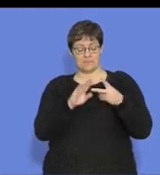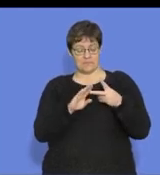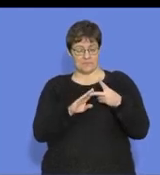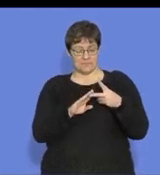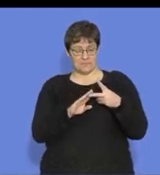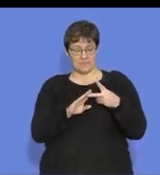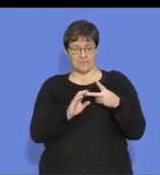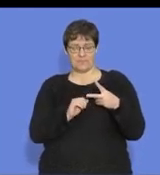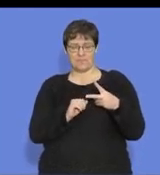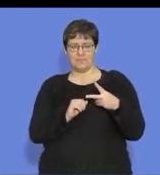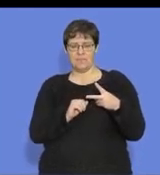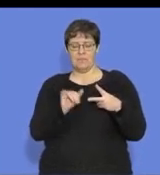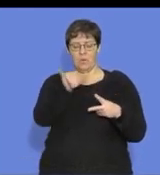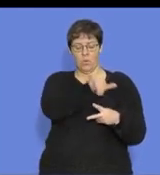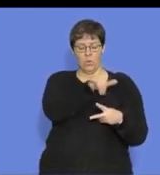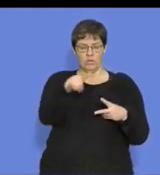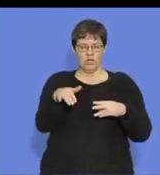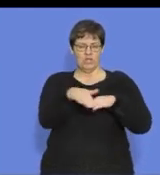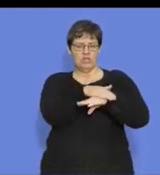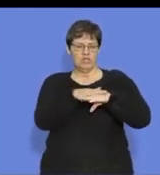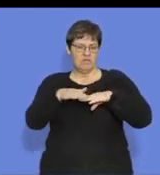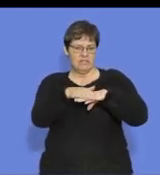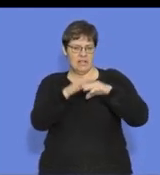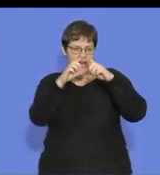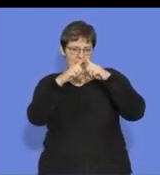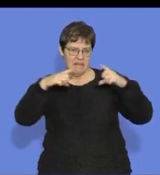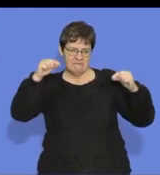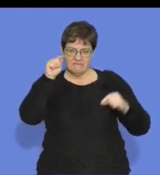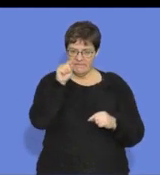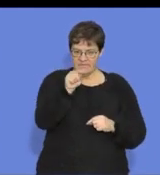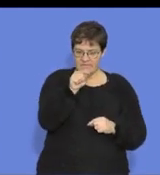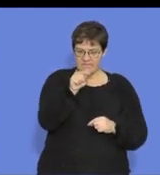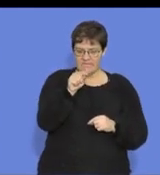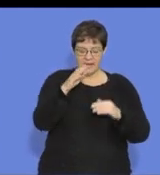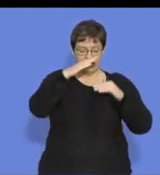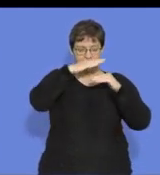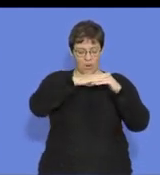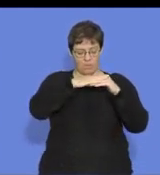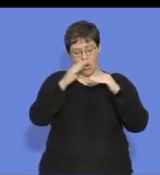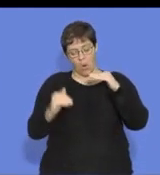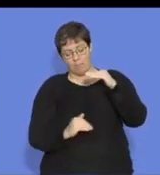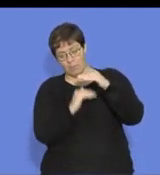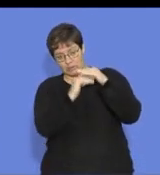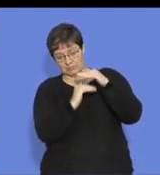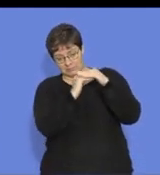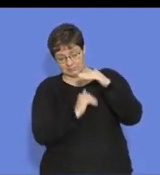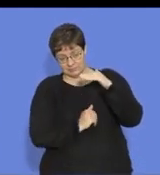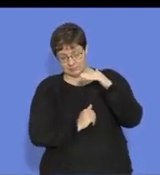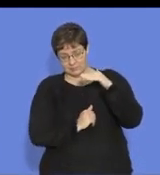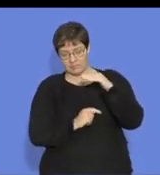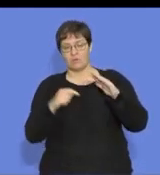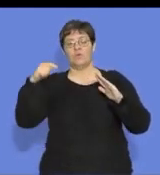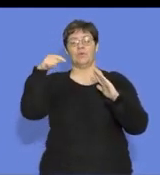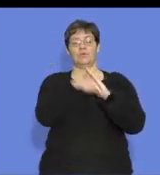is which surface of the leaf, top of the leaf, bottom of the leaf,